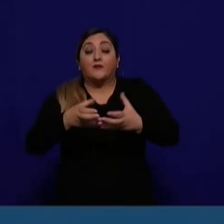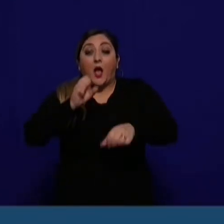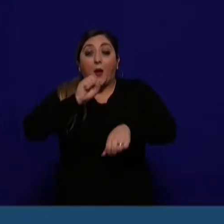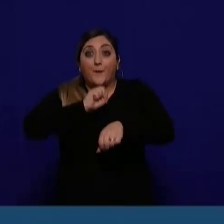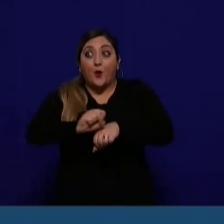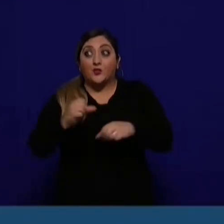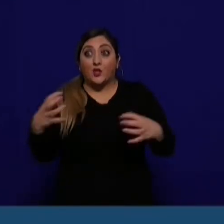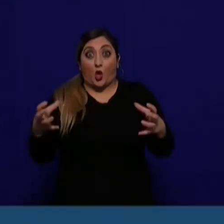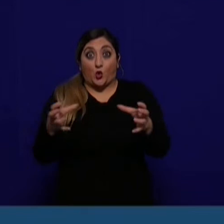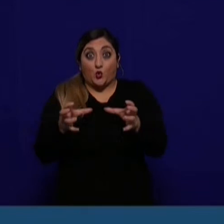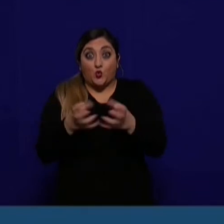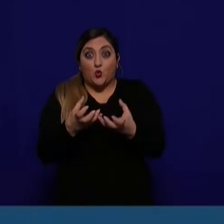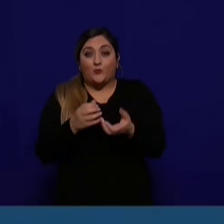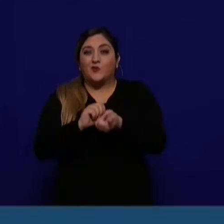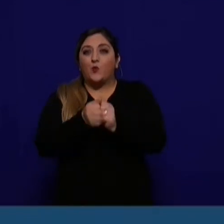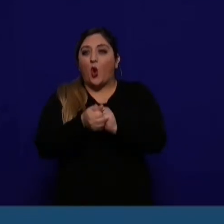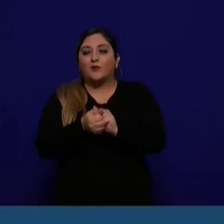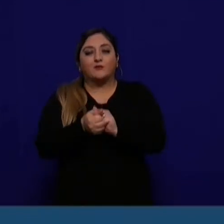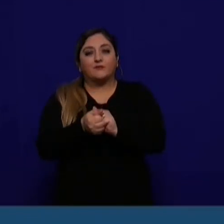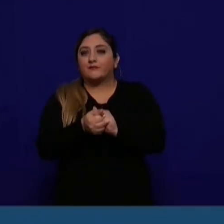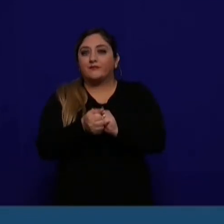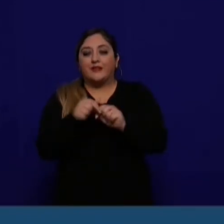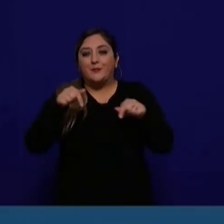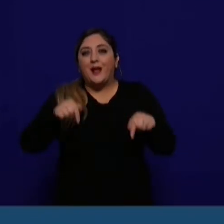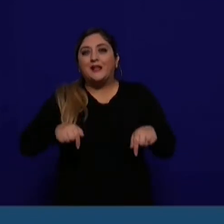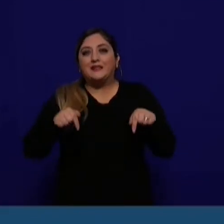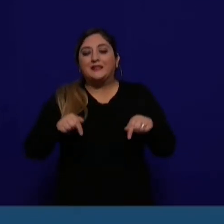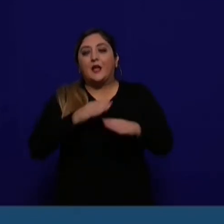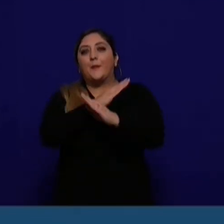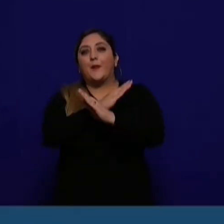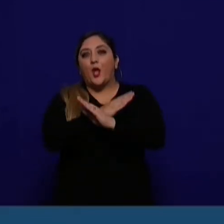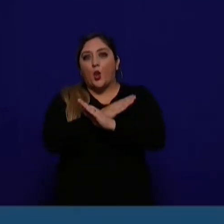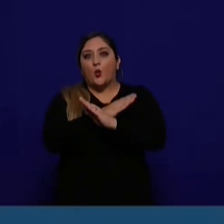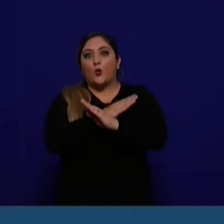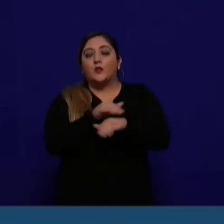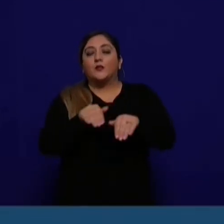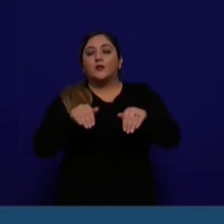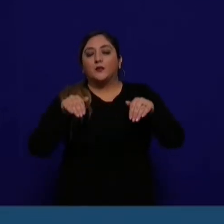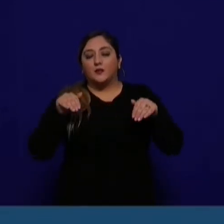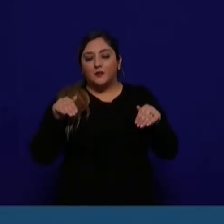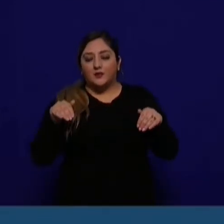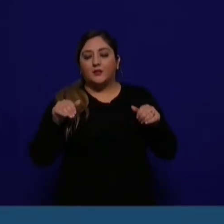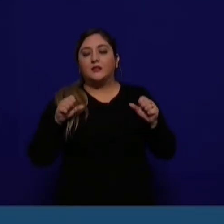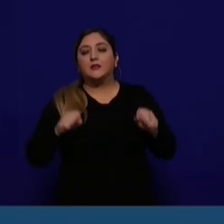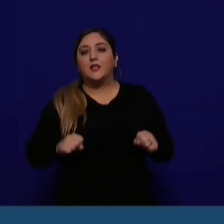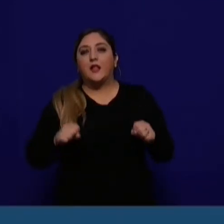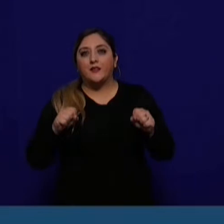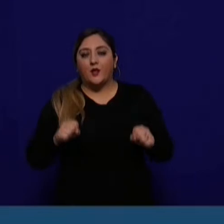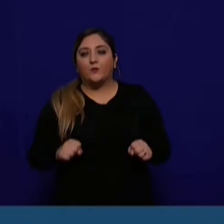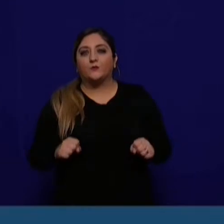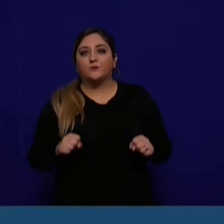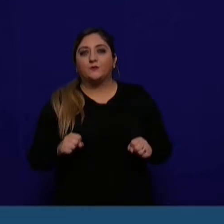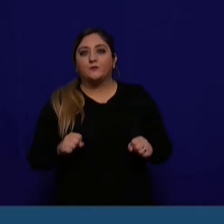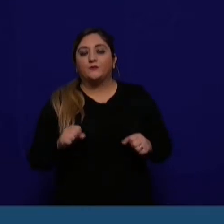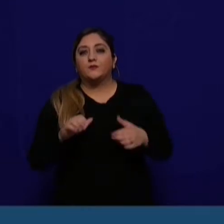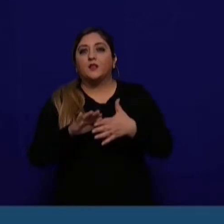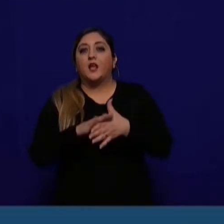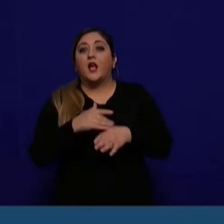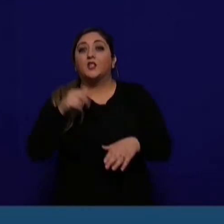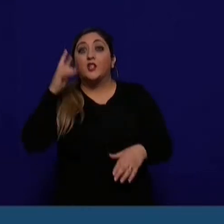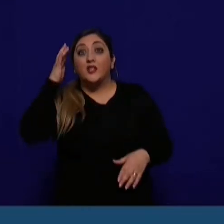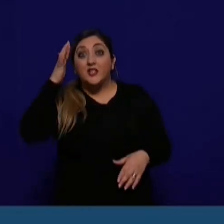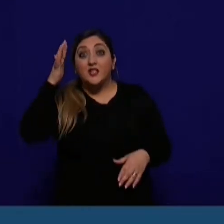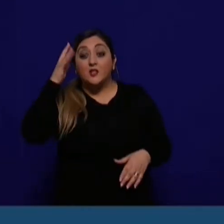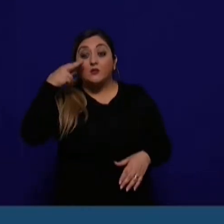huwa importanti li għalissa ħankunu qegħdin inżommu ftit milli nkun nistgħu jiftaħ bħalissa għaliex dan skont ir-risk